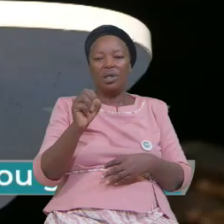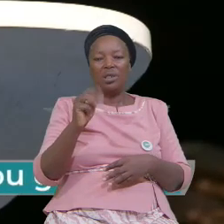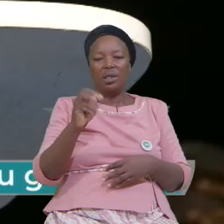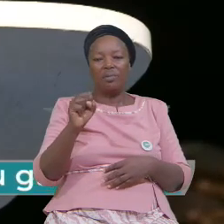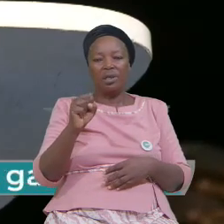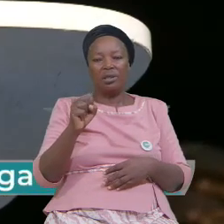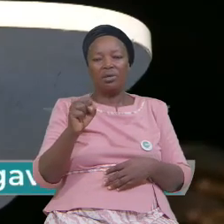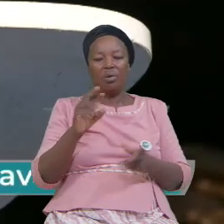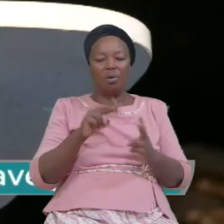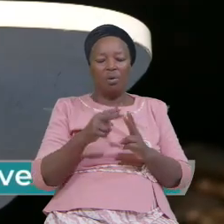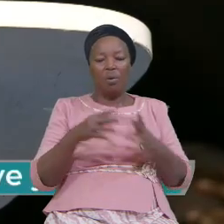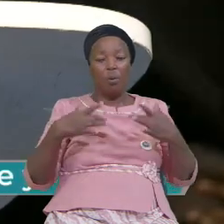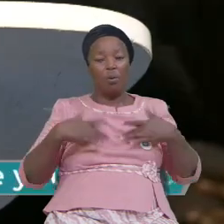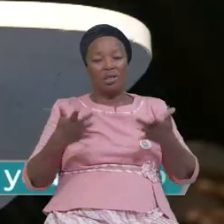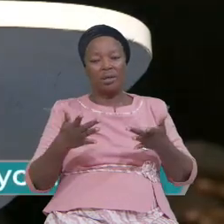number.